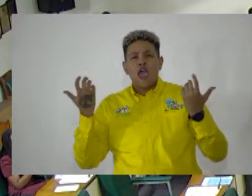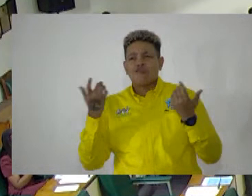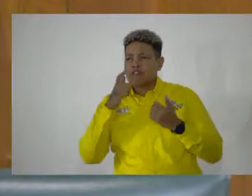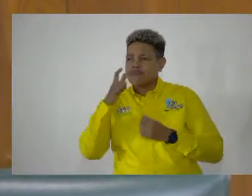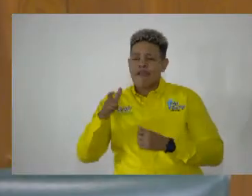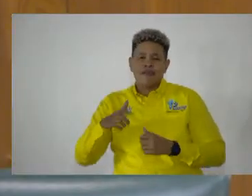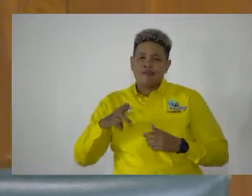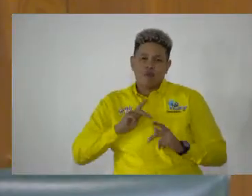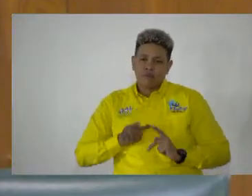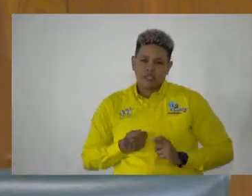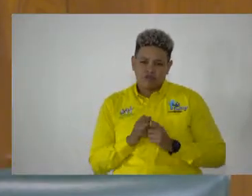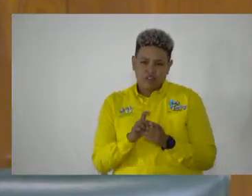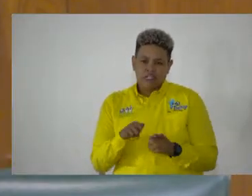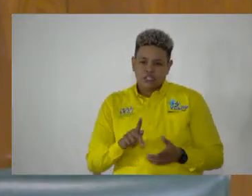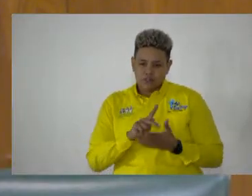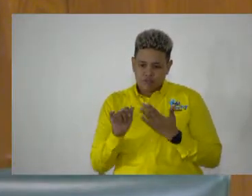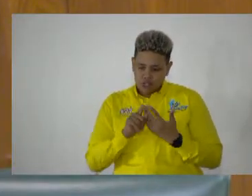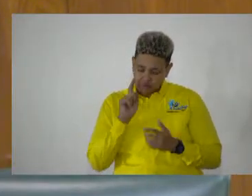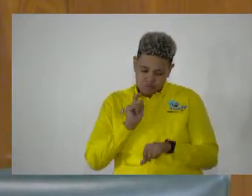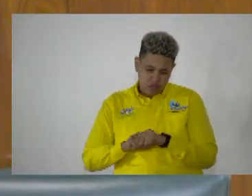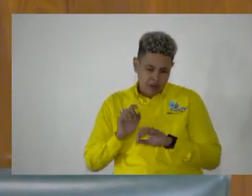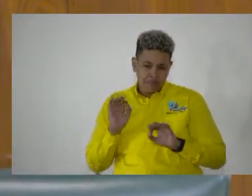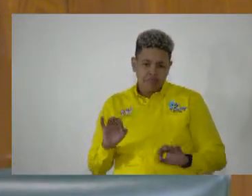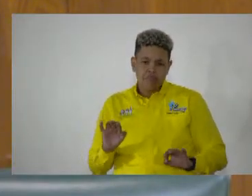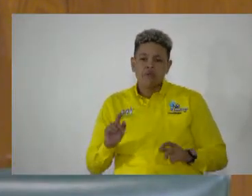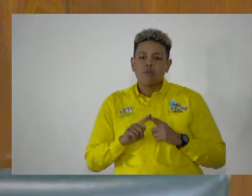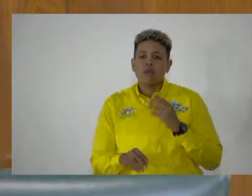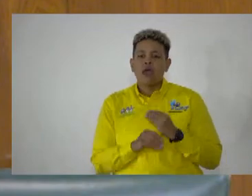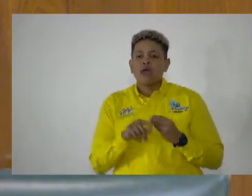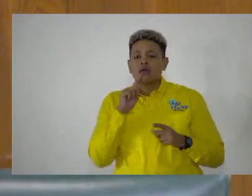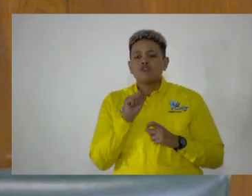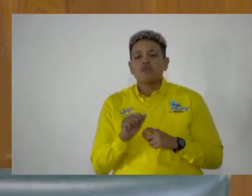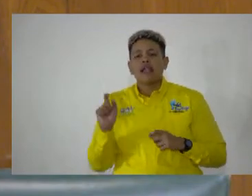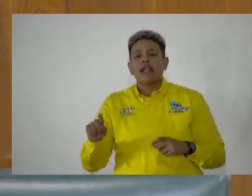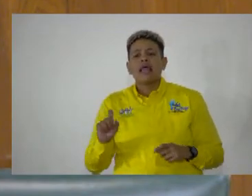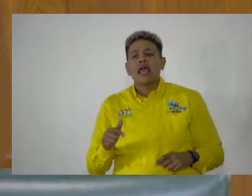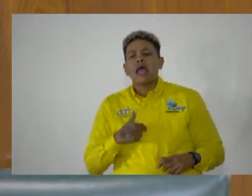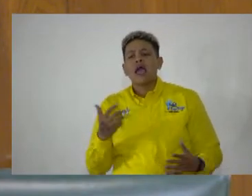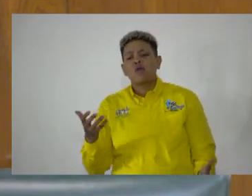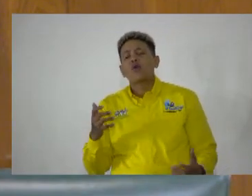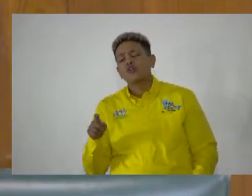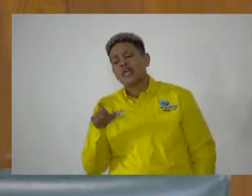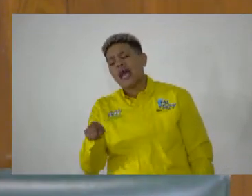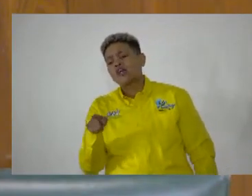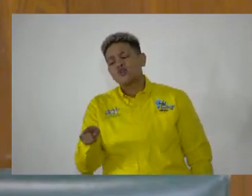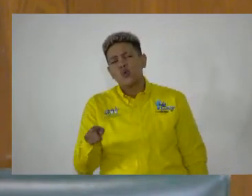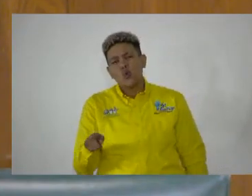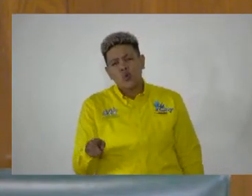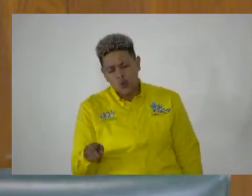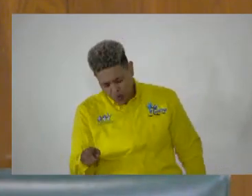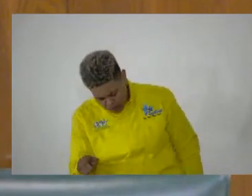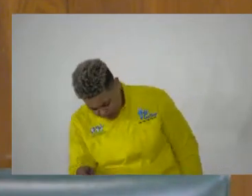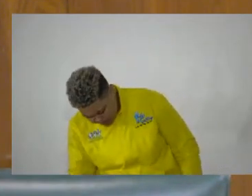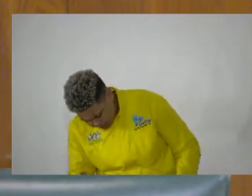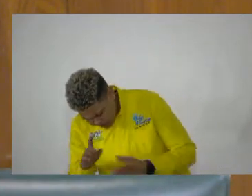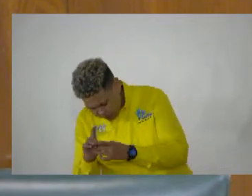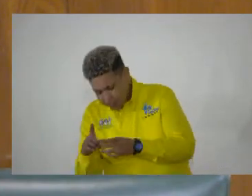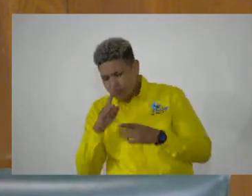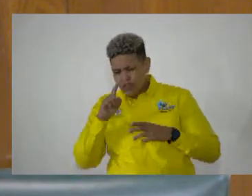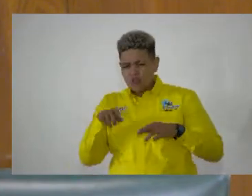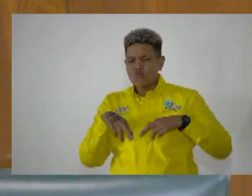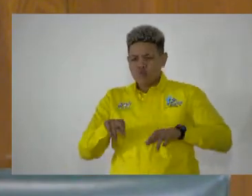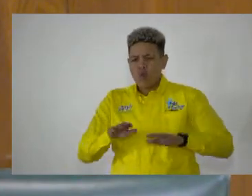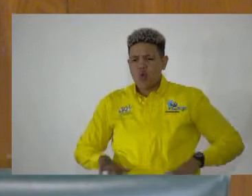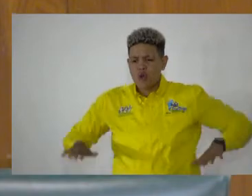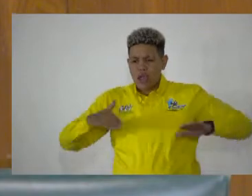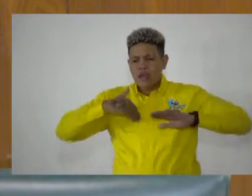that. So I want to say it's well-timed and it's needed. I wanted to ask you, just in terms of the rollout, I know